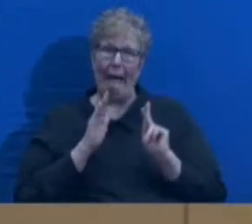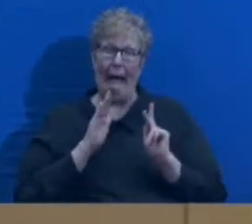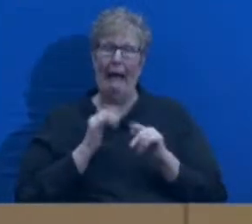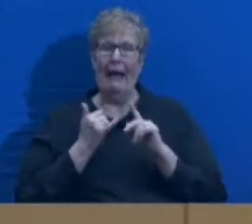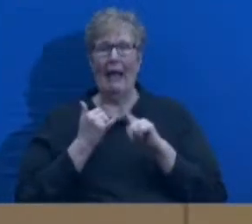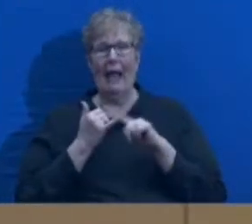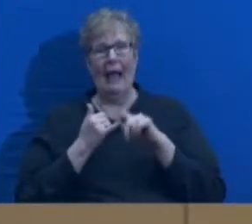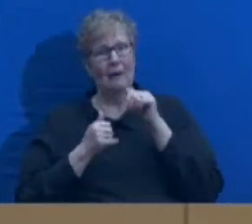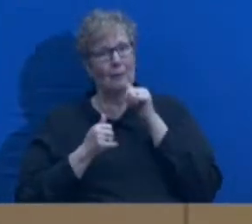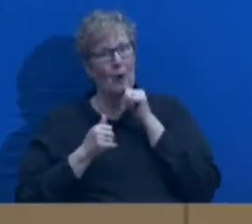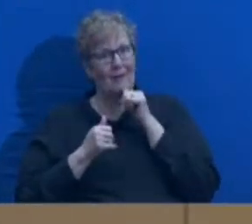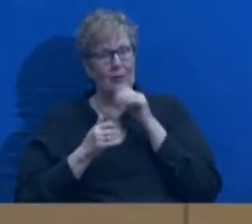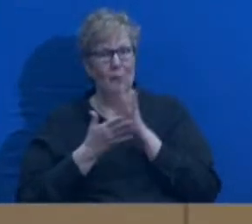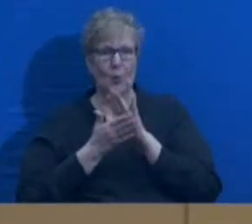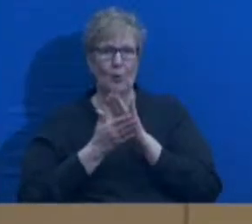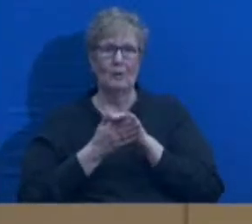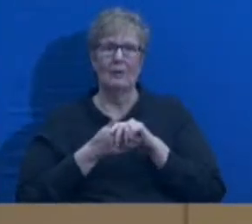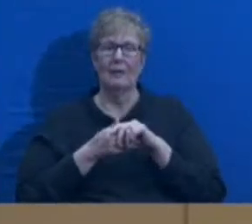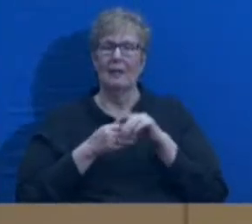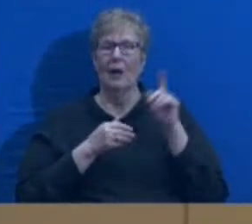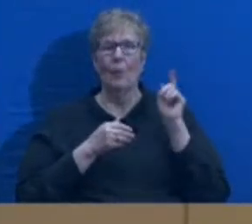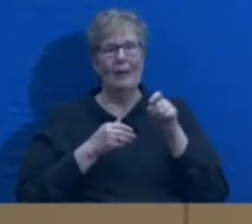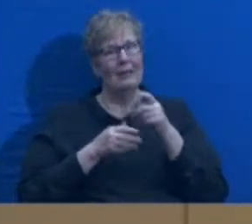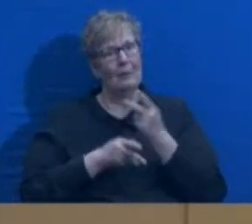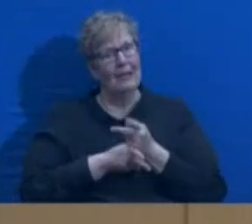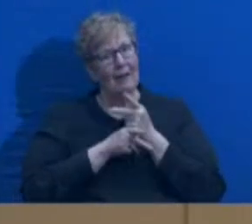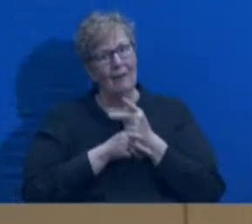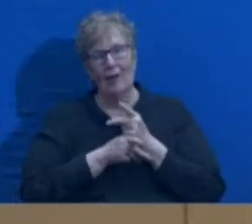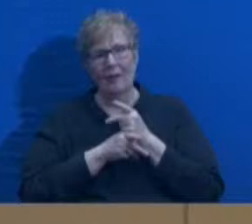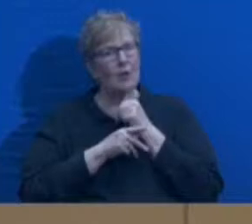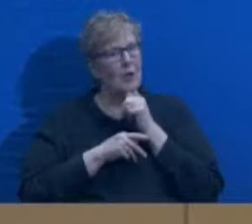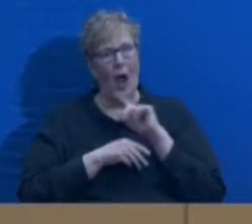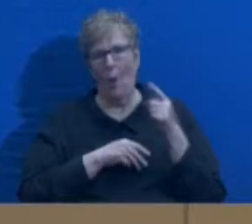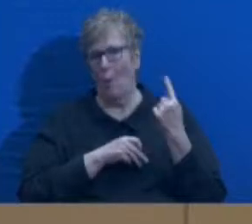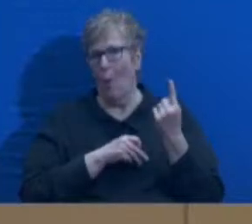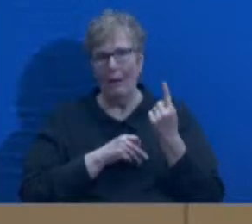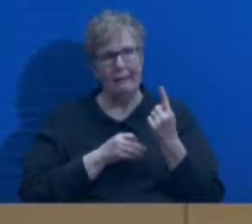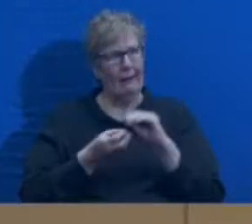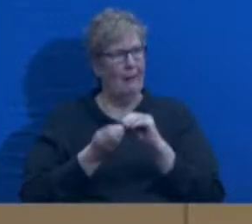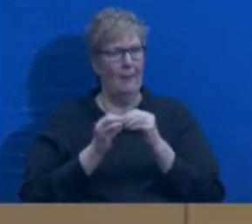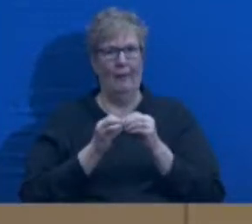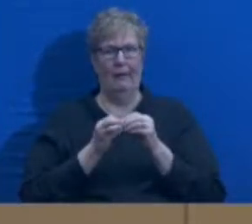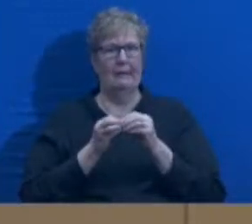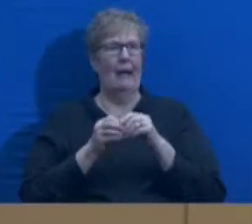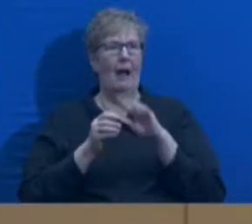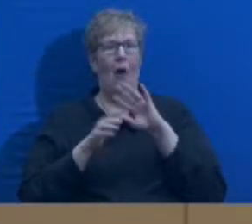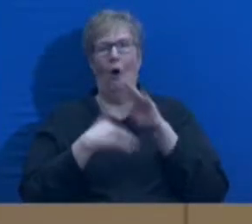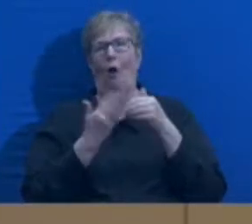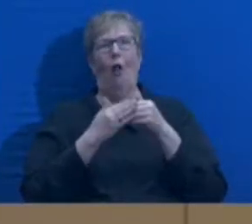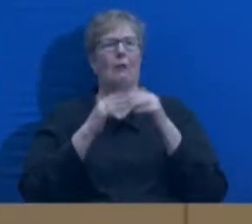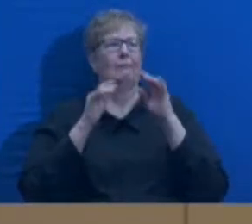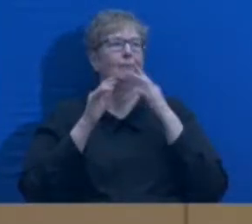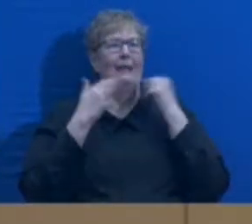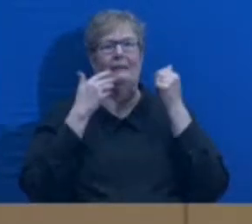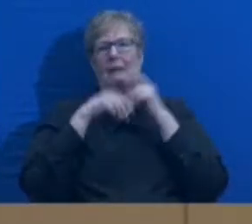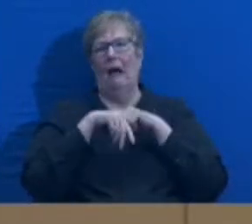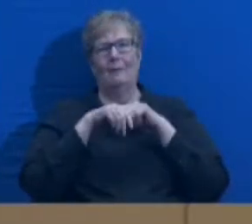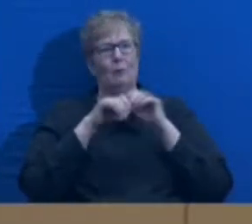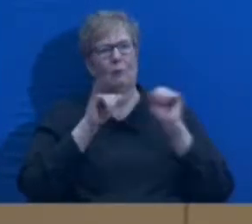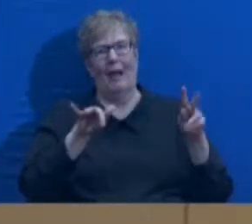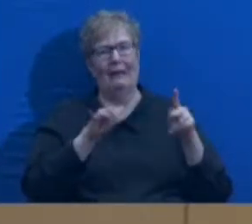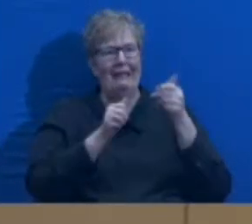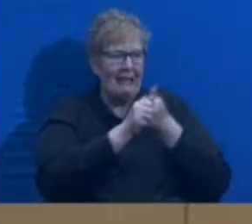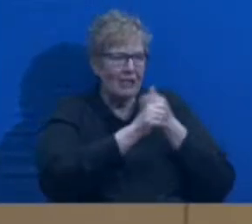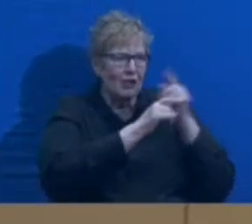about returning to these venues. There is no single metric that will allow us to determine when best to return.